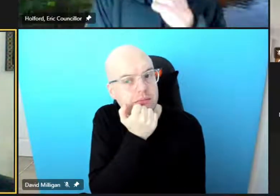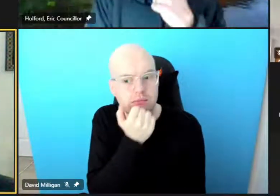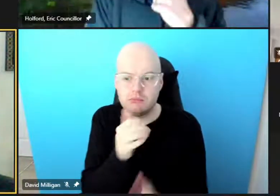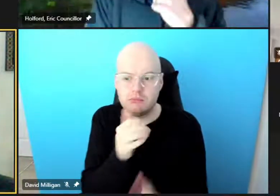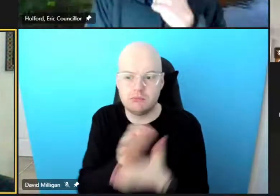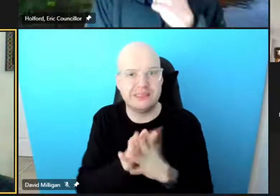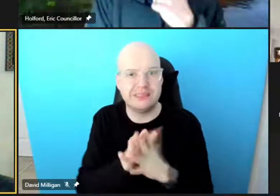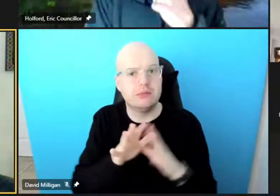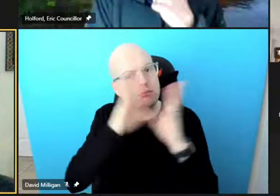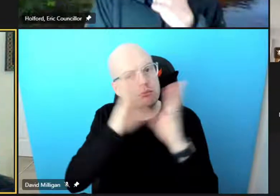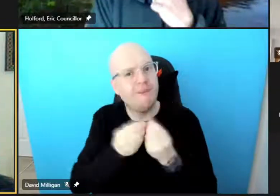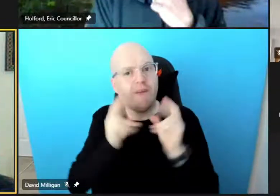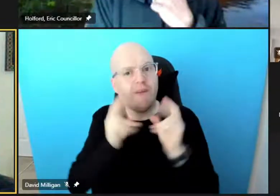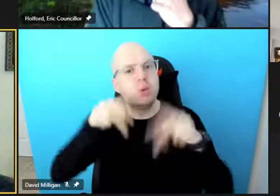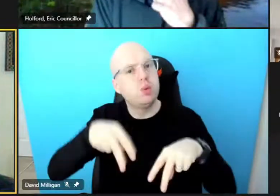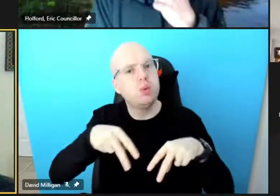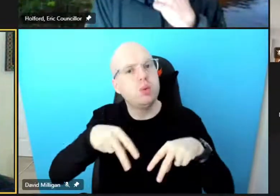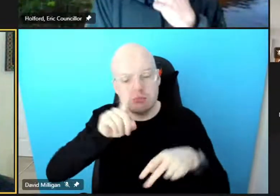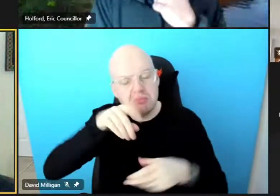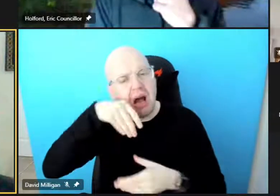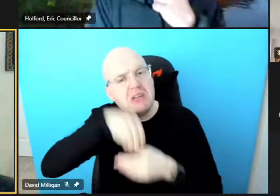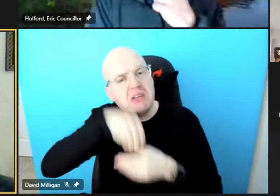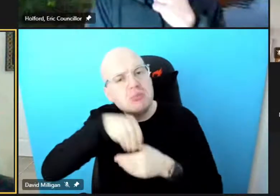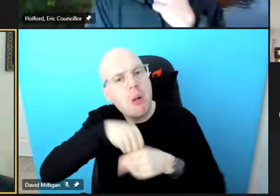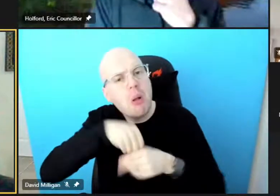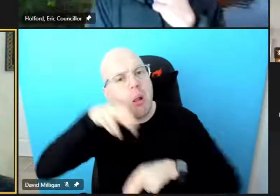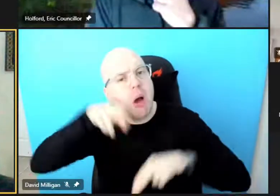of internal audit's involvement